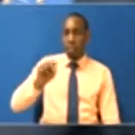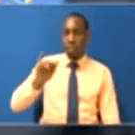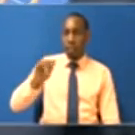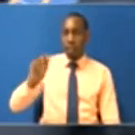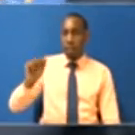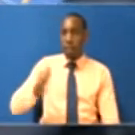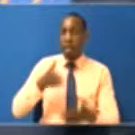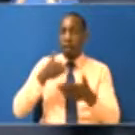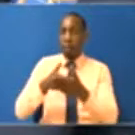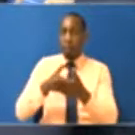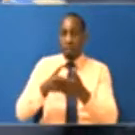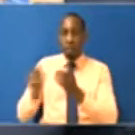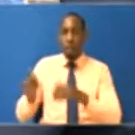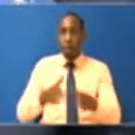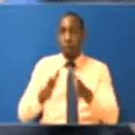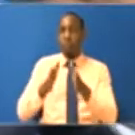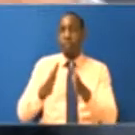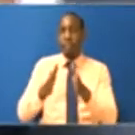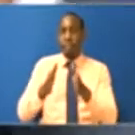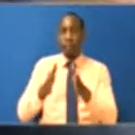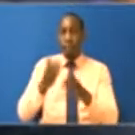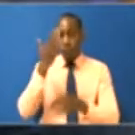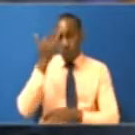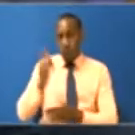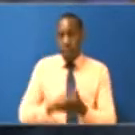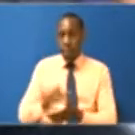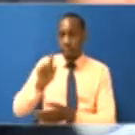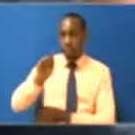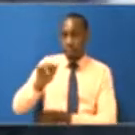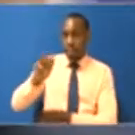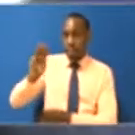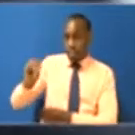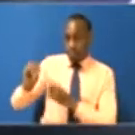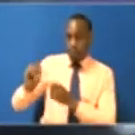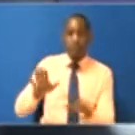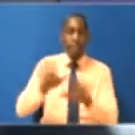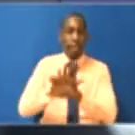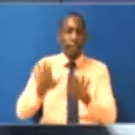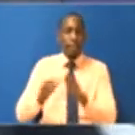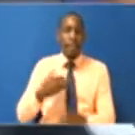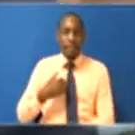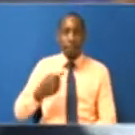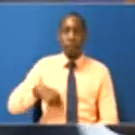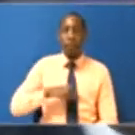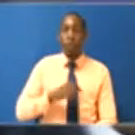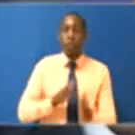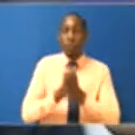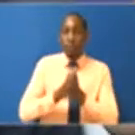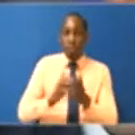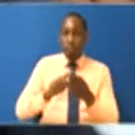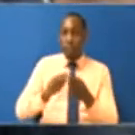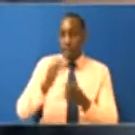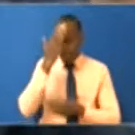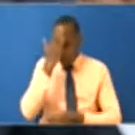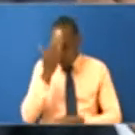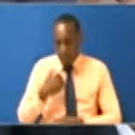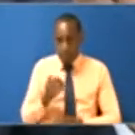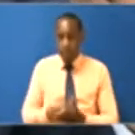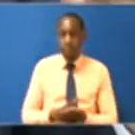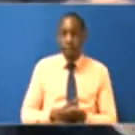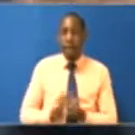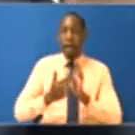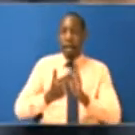was denied this opportunity because timothy has everything we are looking for he's humble he shows